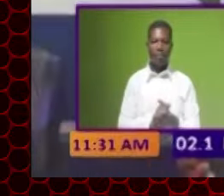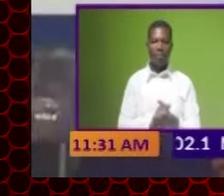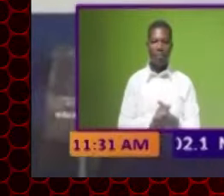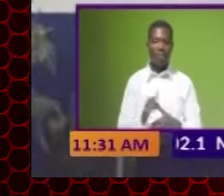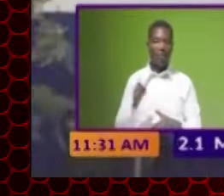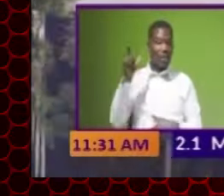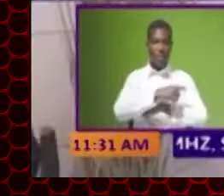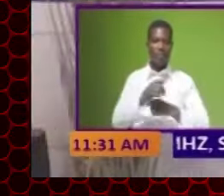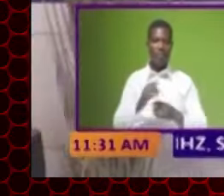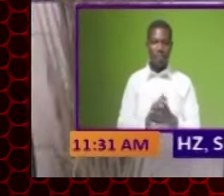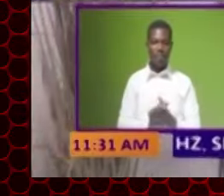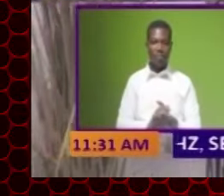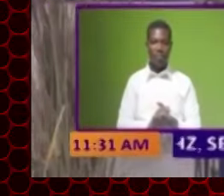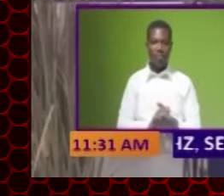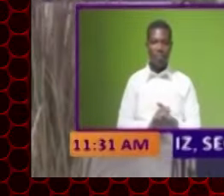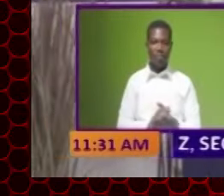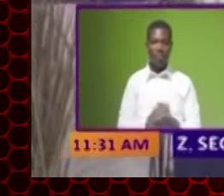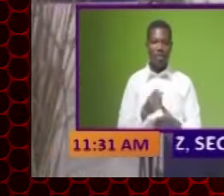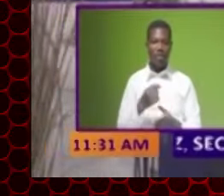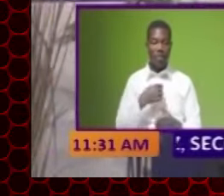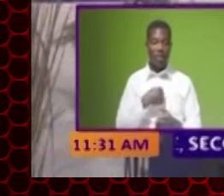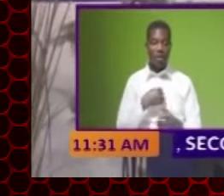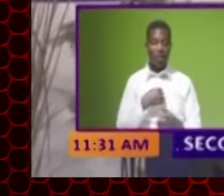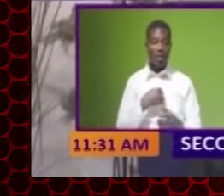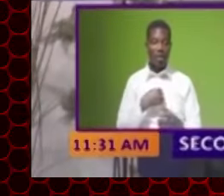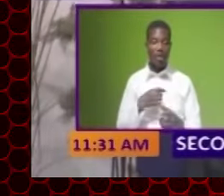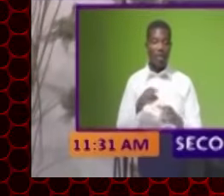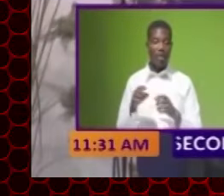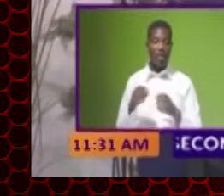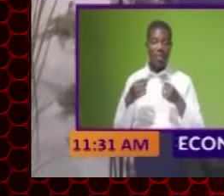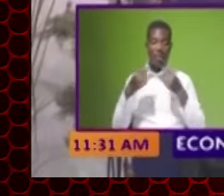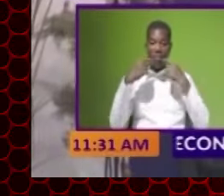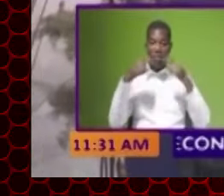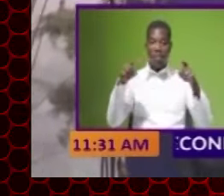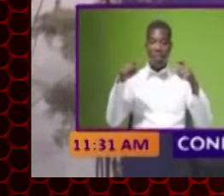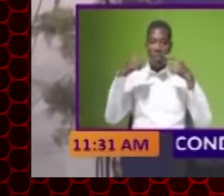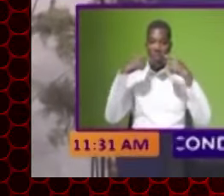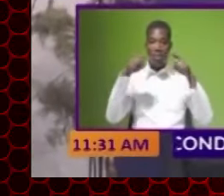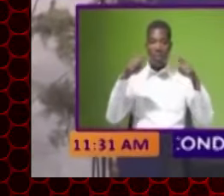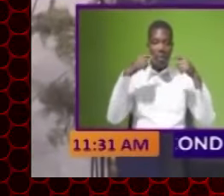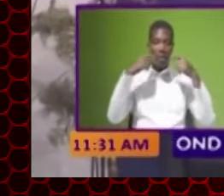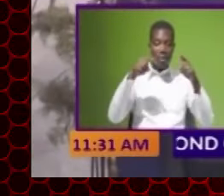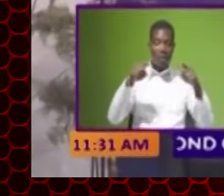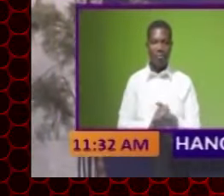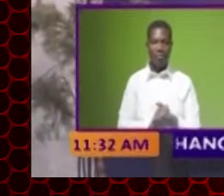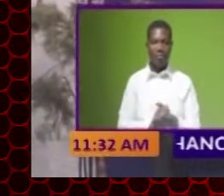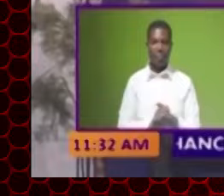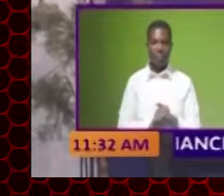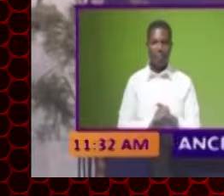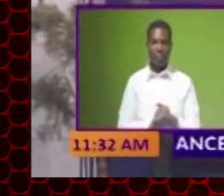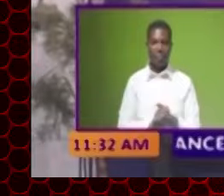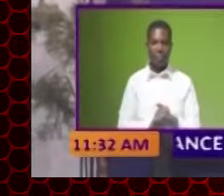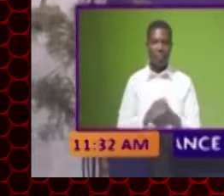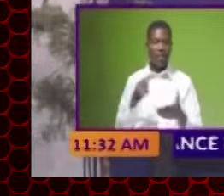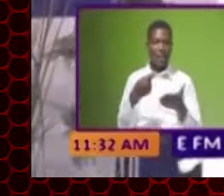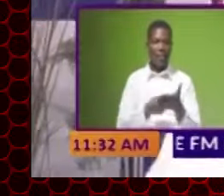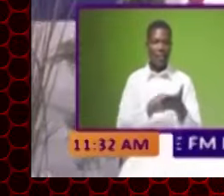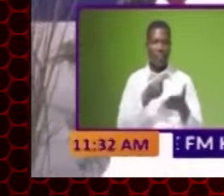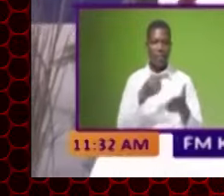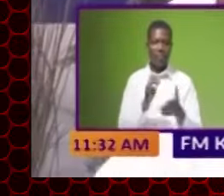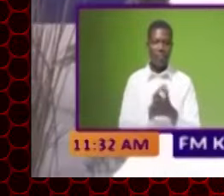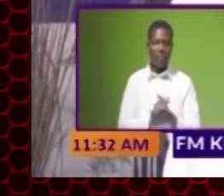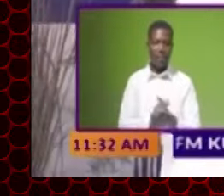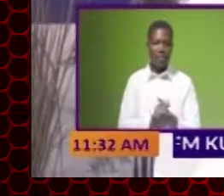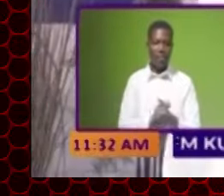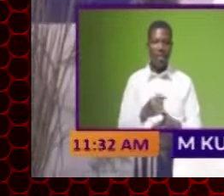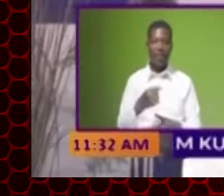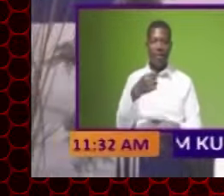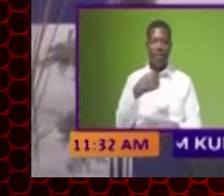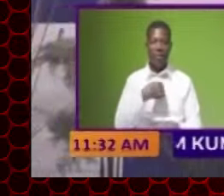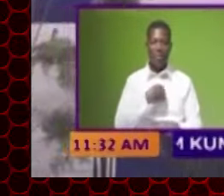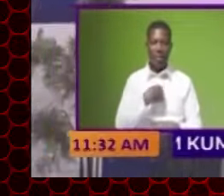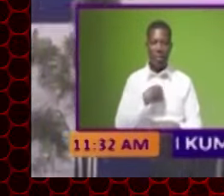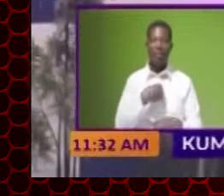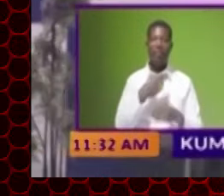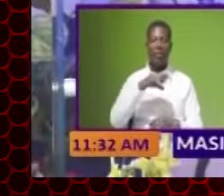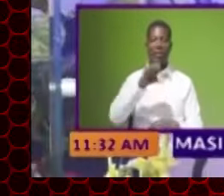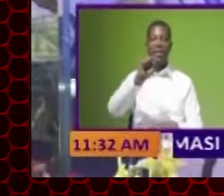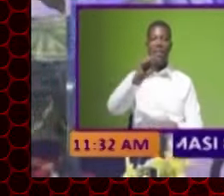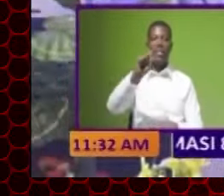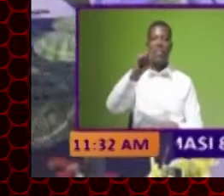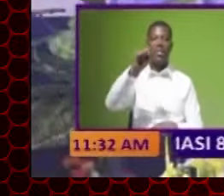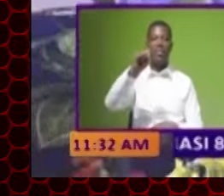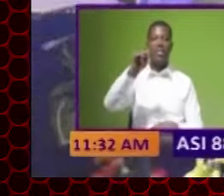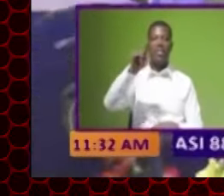Montia mena, yes, I declaration in Ghana. May Stephen Adum